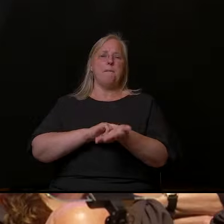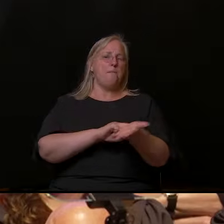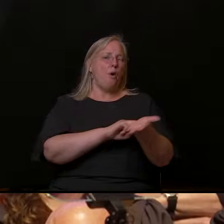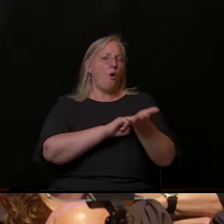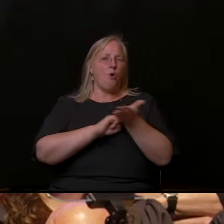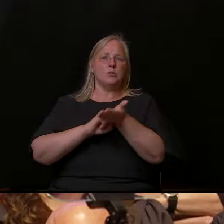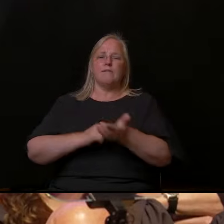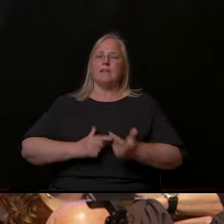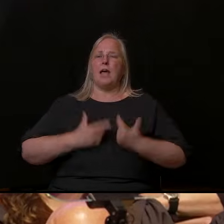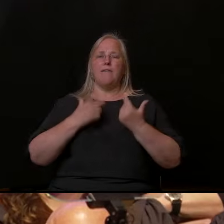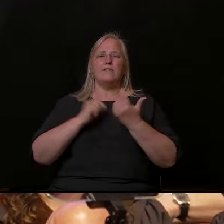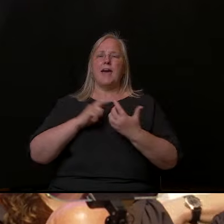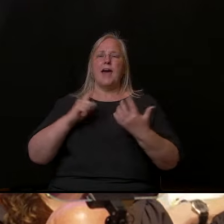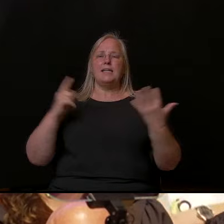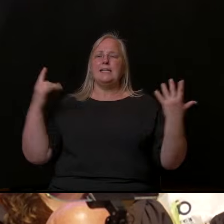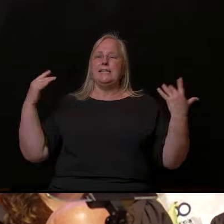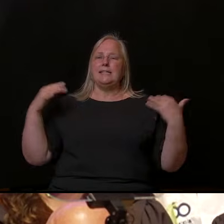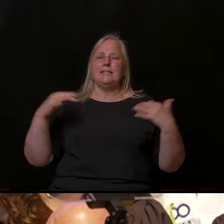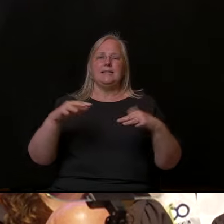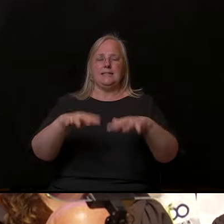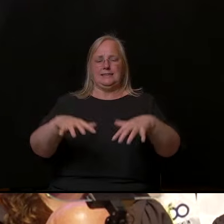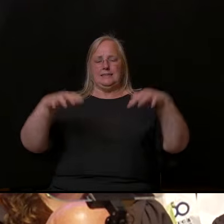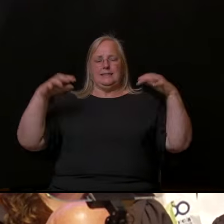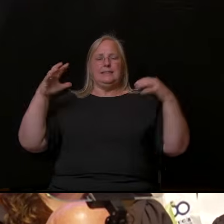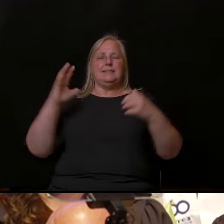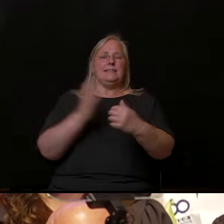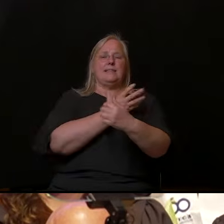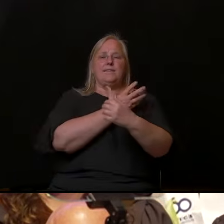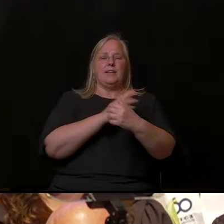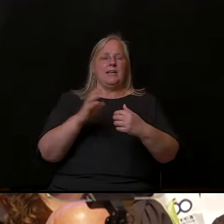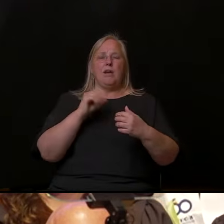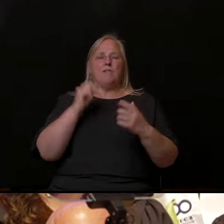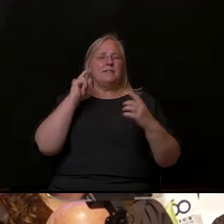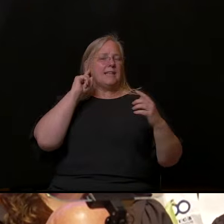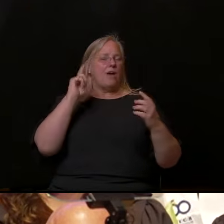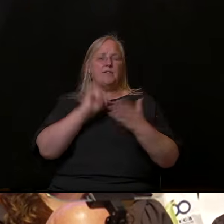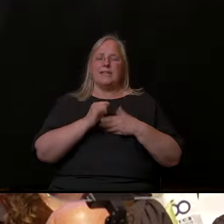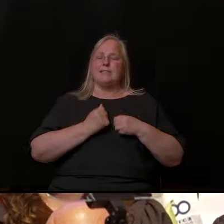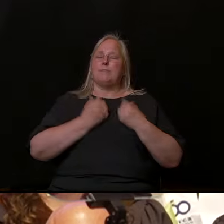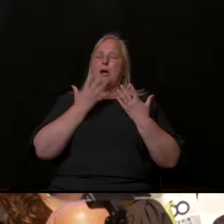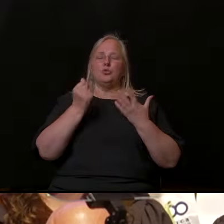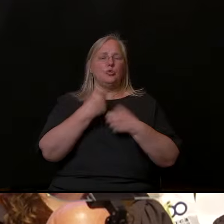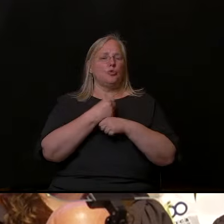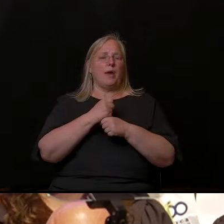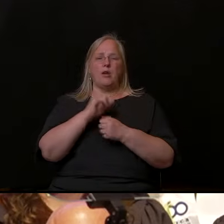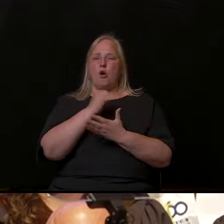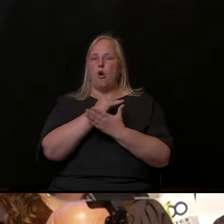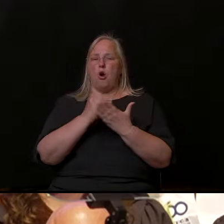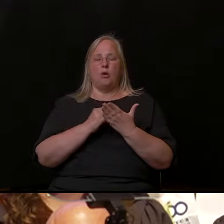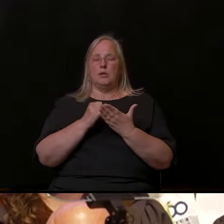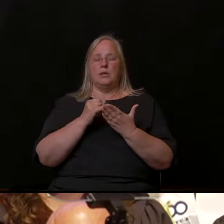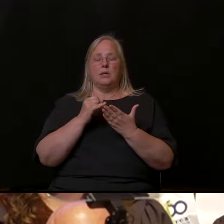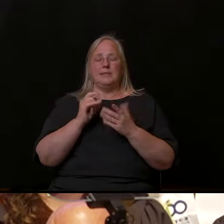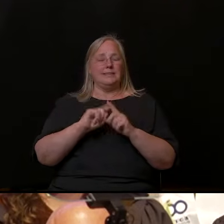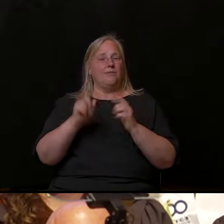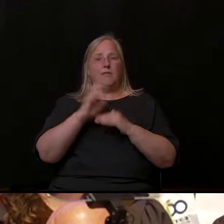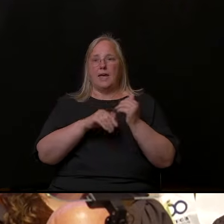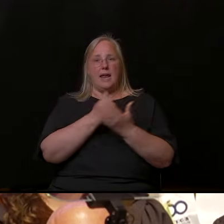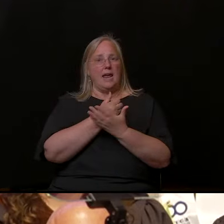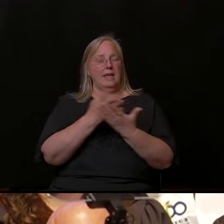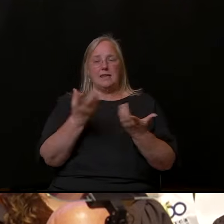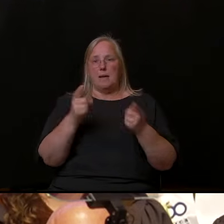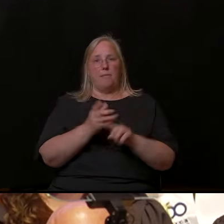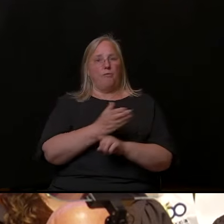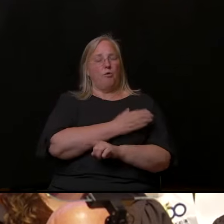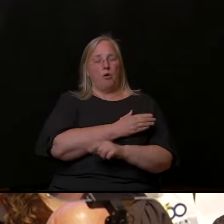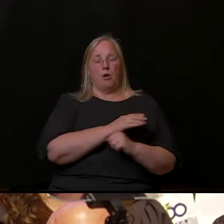that symphony of sound that inspired you to create art unlike anything seen before. Your